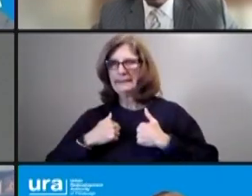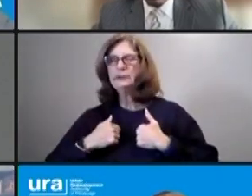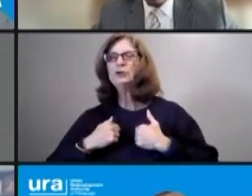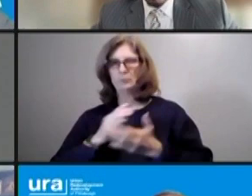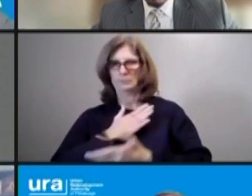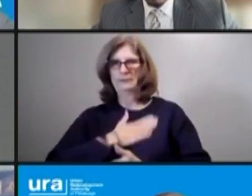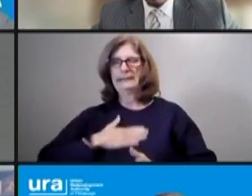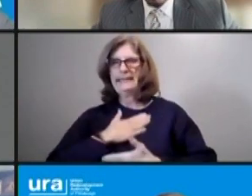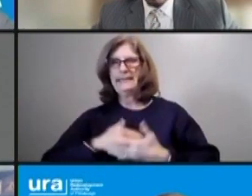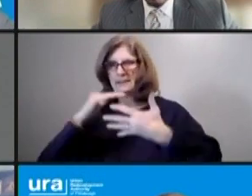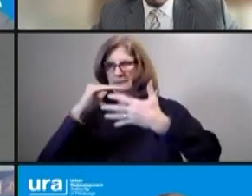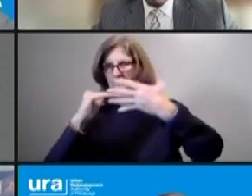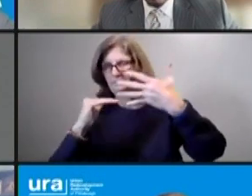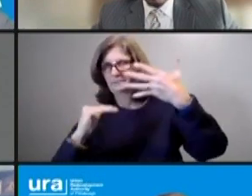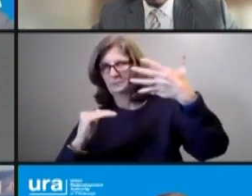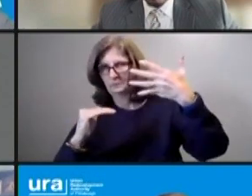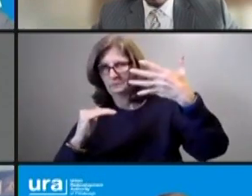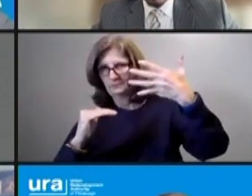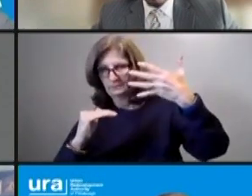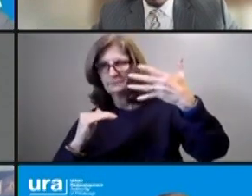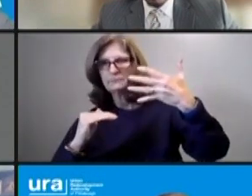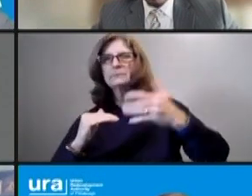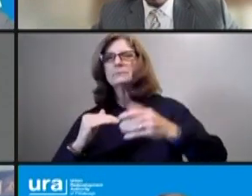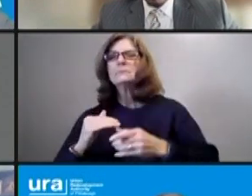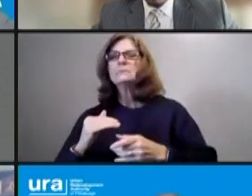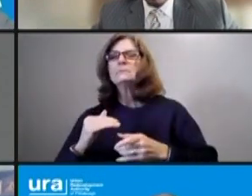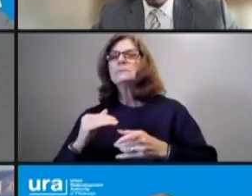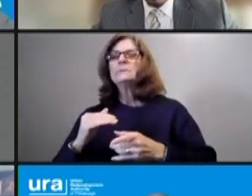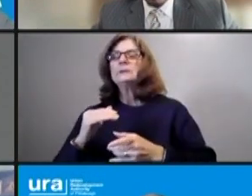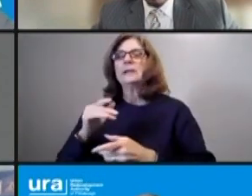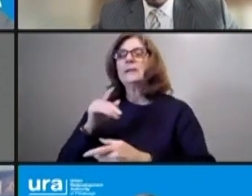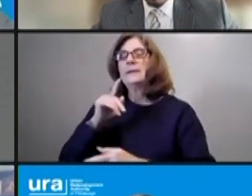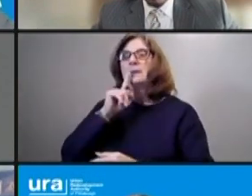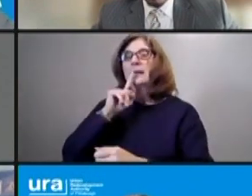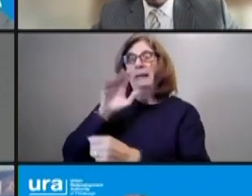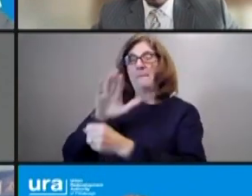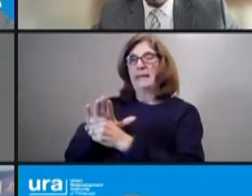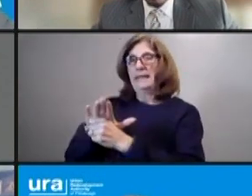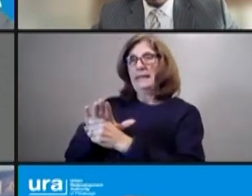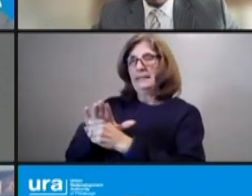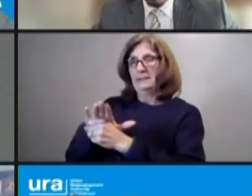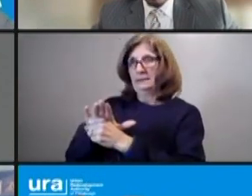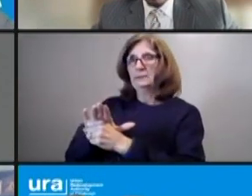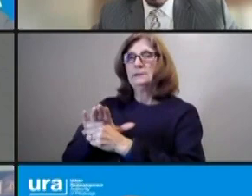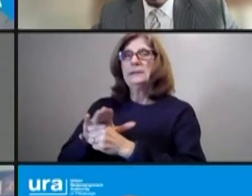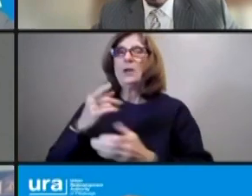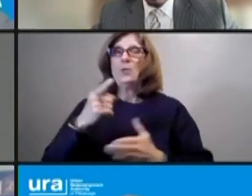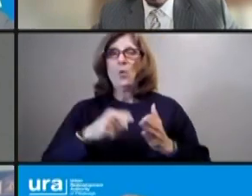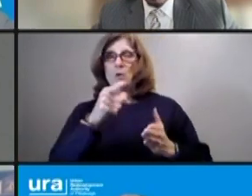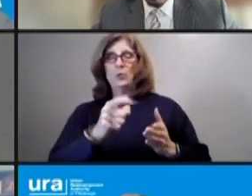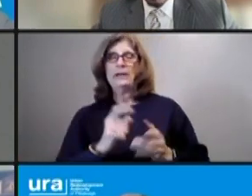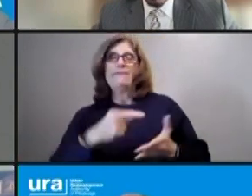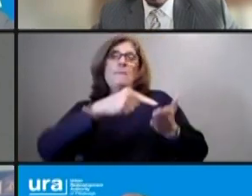out our committed and allocated funds versus our dispersed funds for everybody's reference.